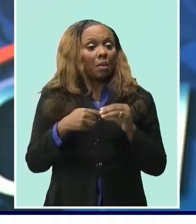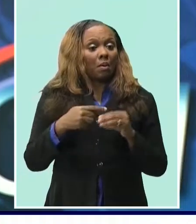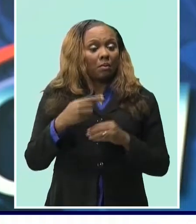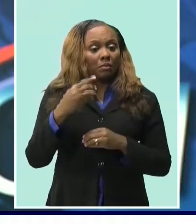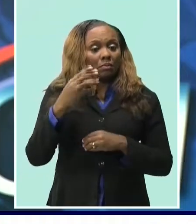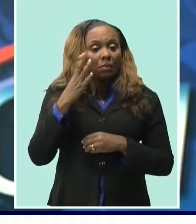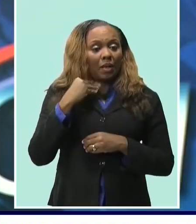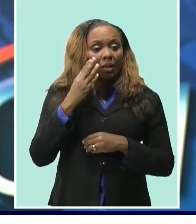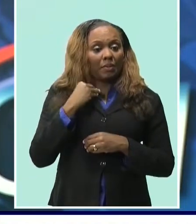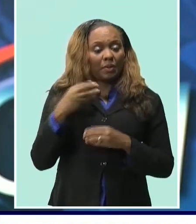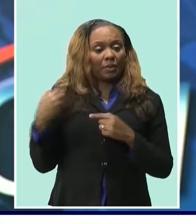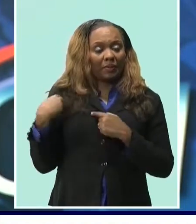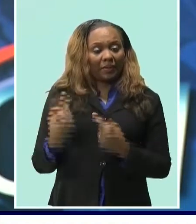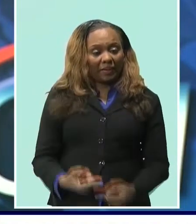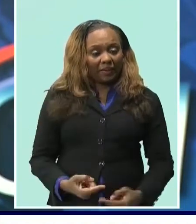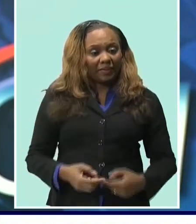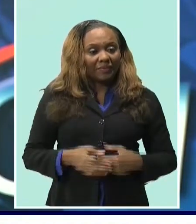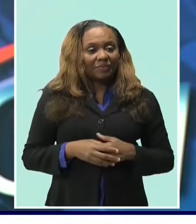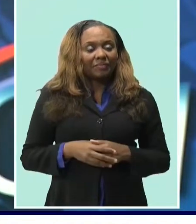about the experience so far.